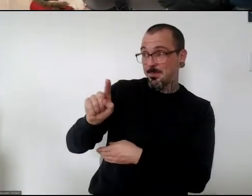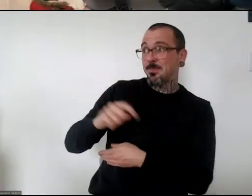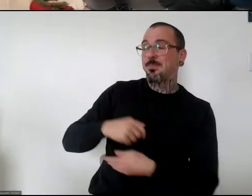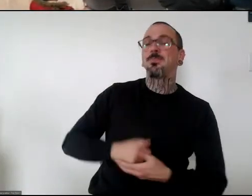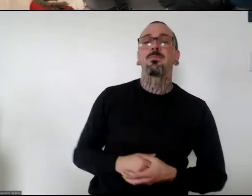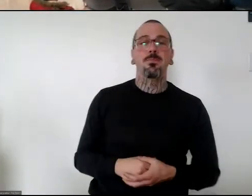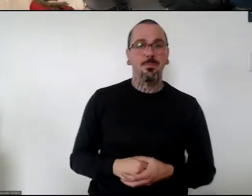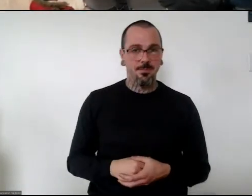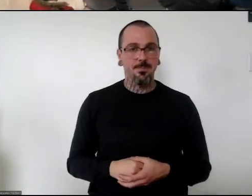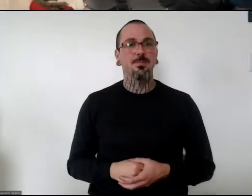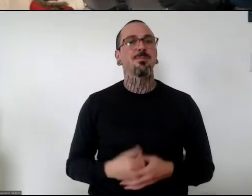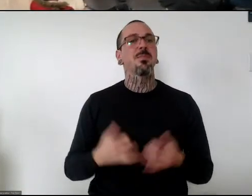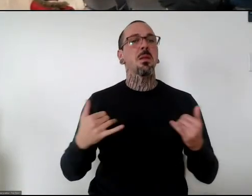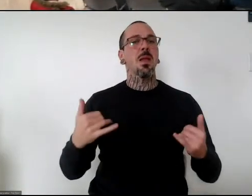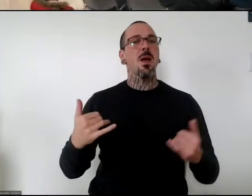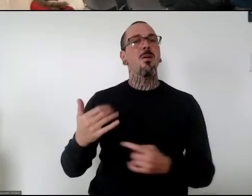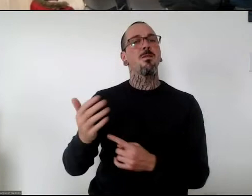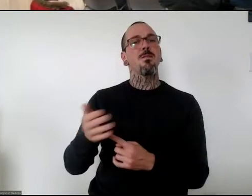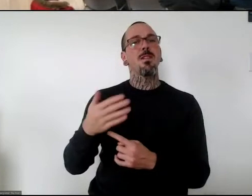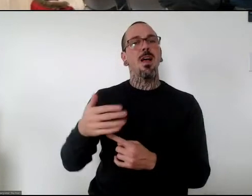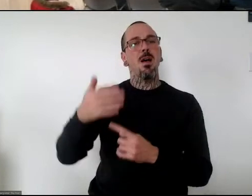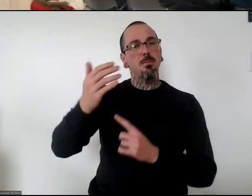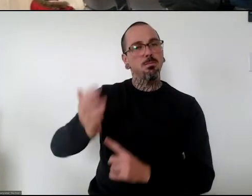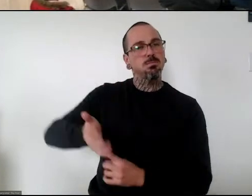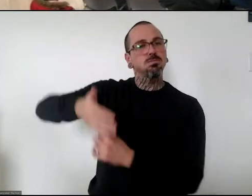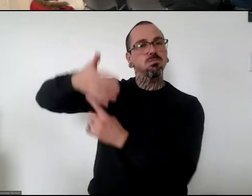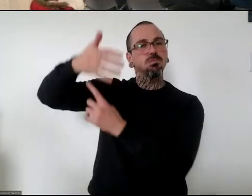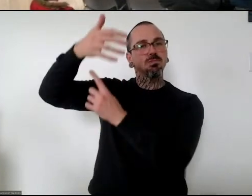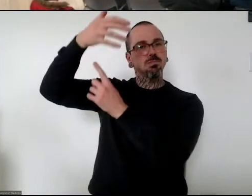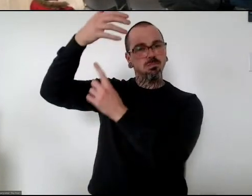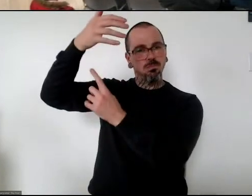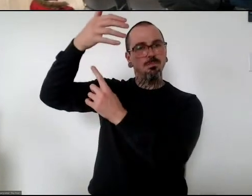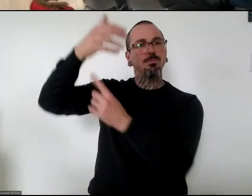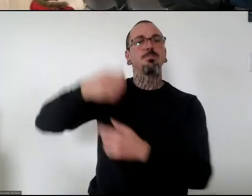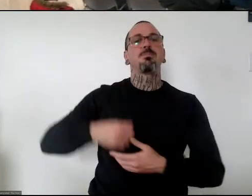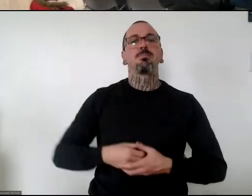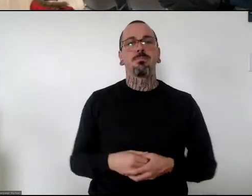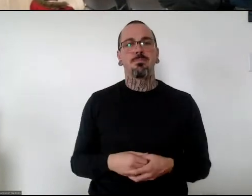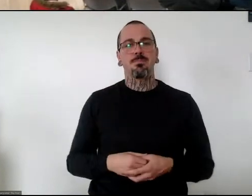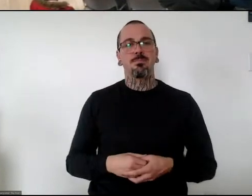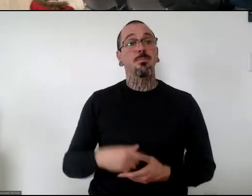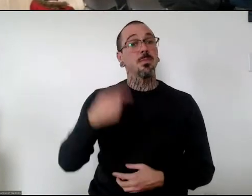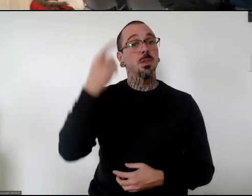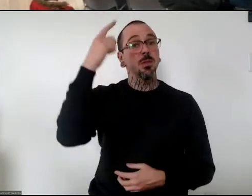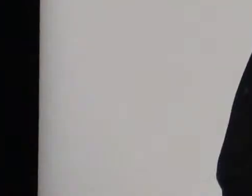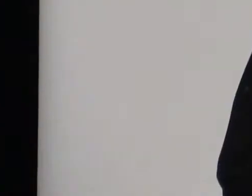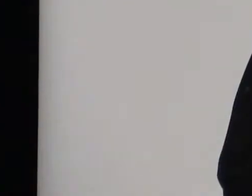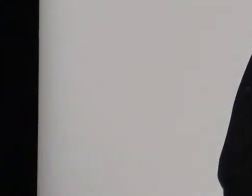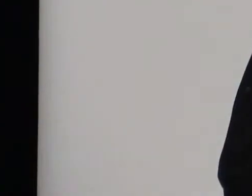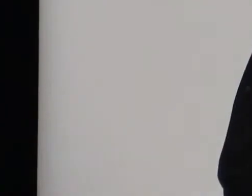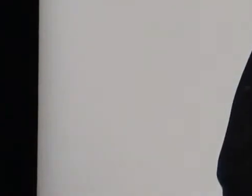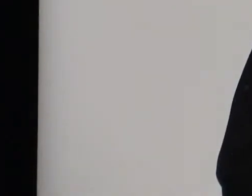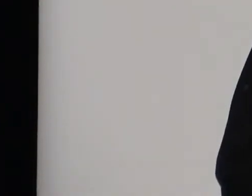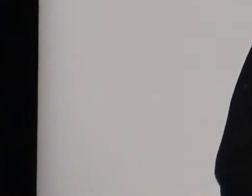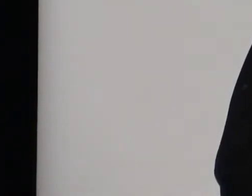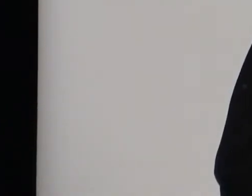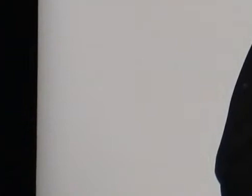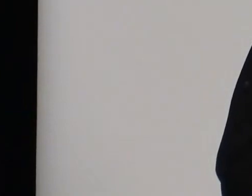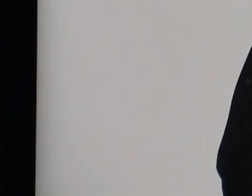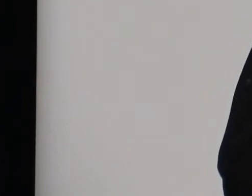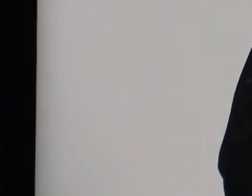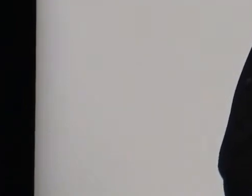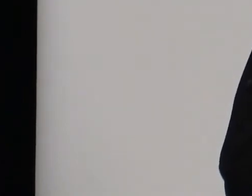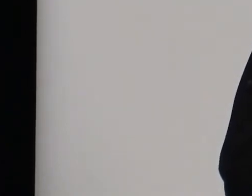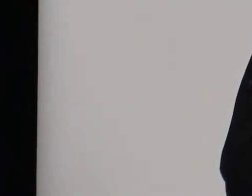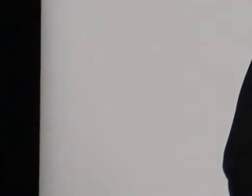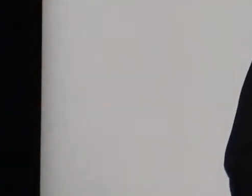It's now time to raise the Purple Ribbon flag, to raise awareness of violence against women, and